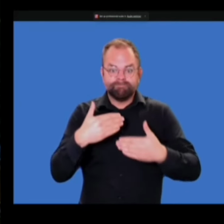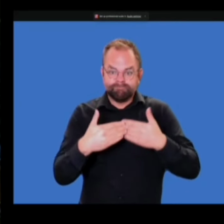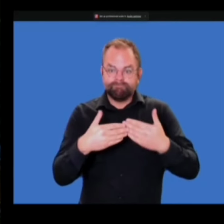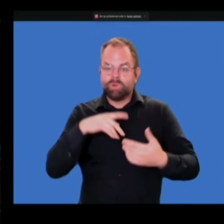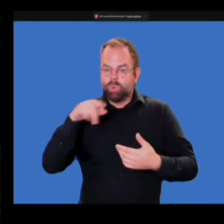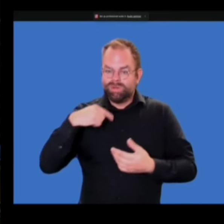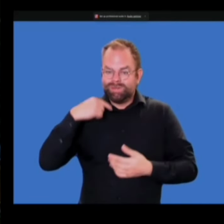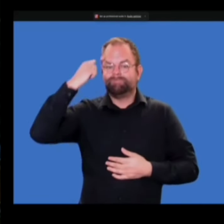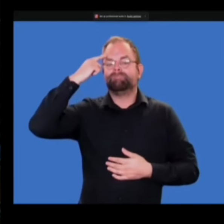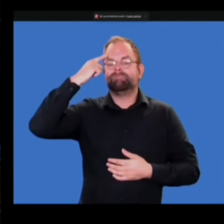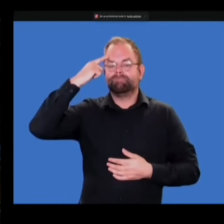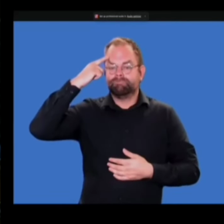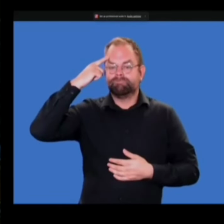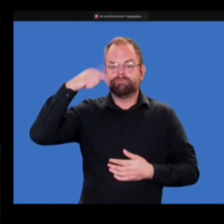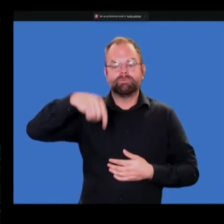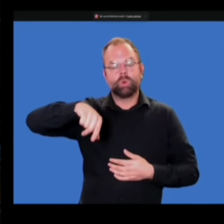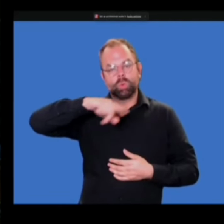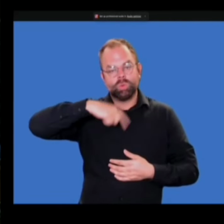our international system.